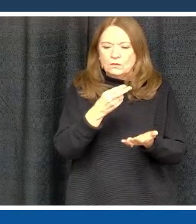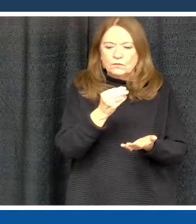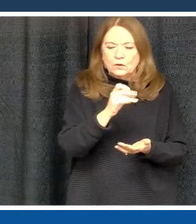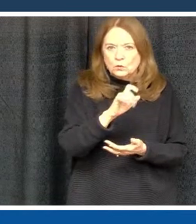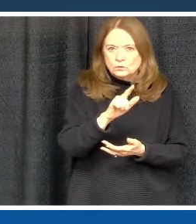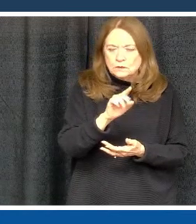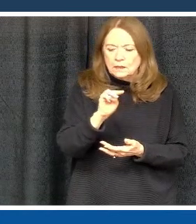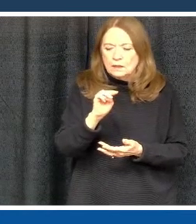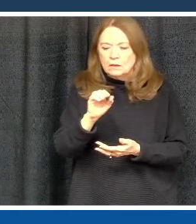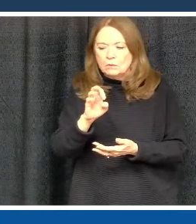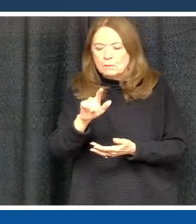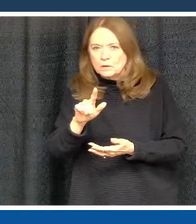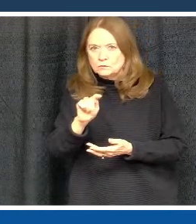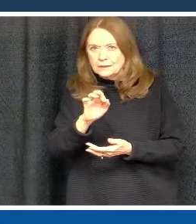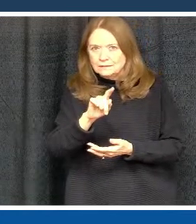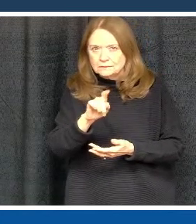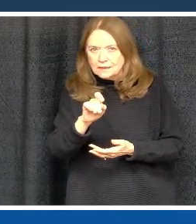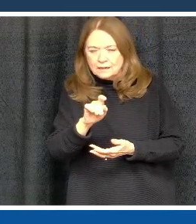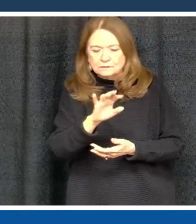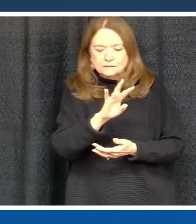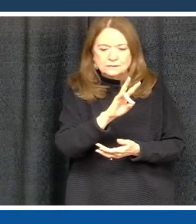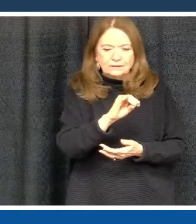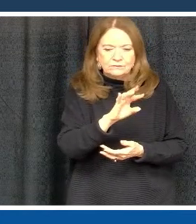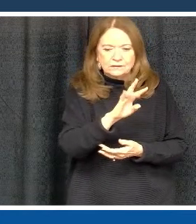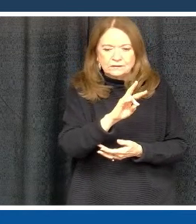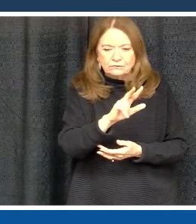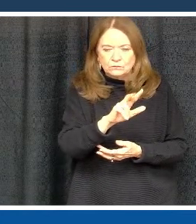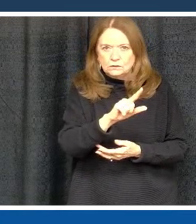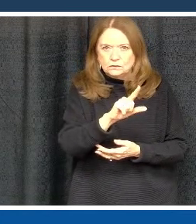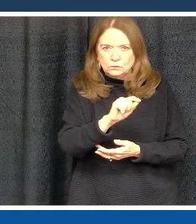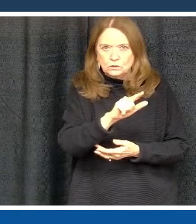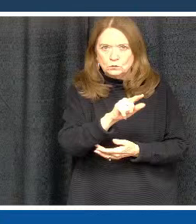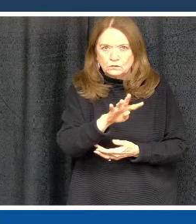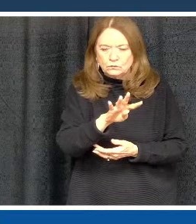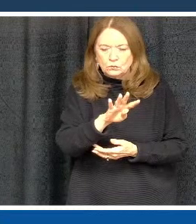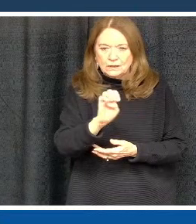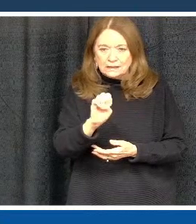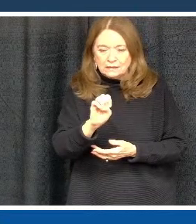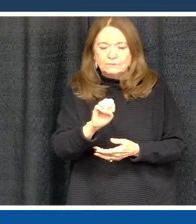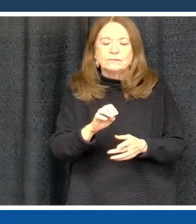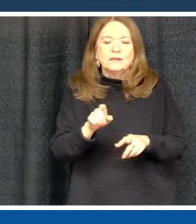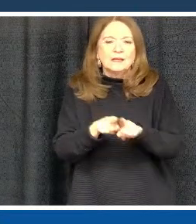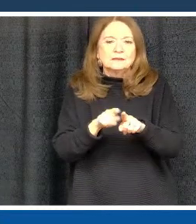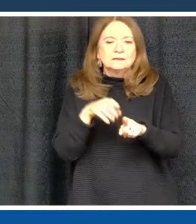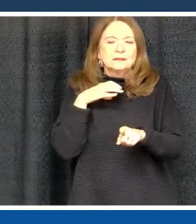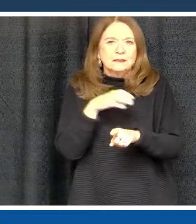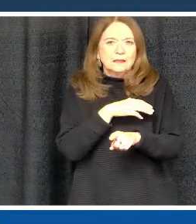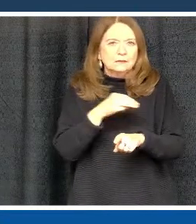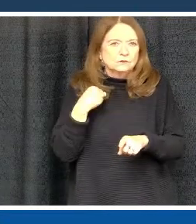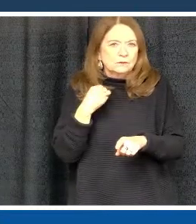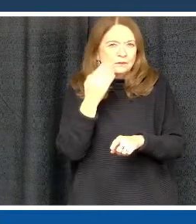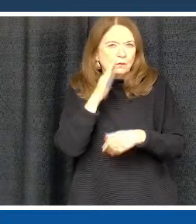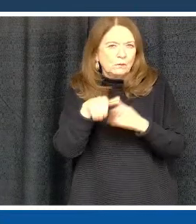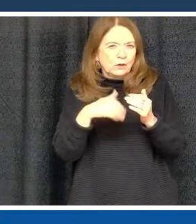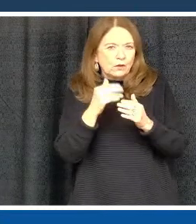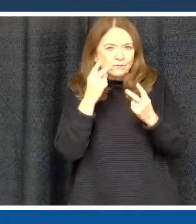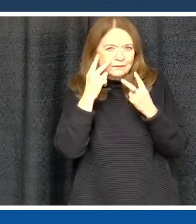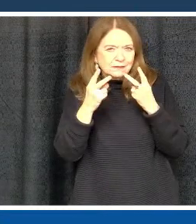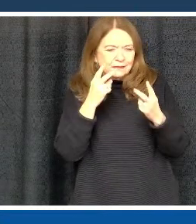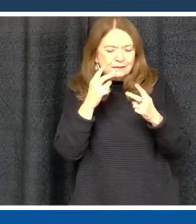tax, ordinance 73, 2023, 24E. I know that as council members, we've all seen the